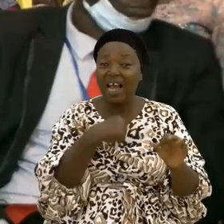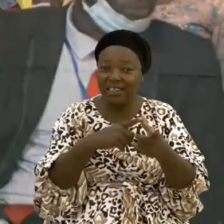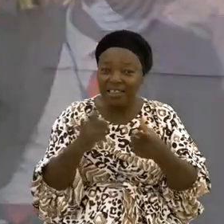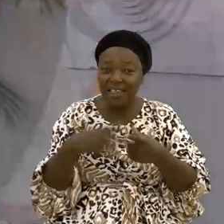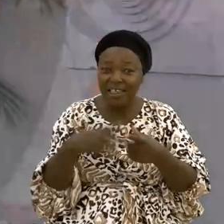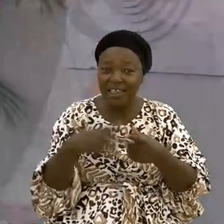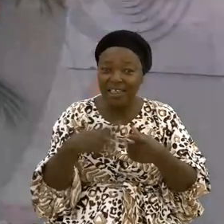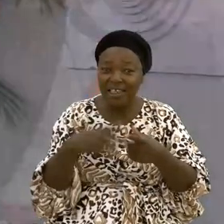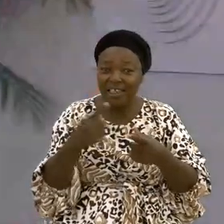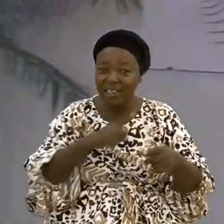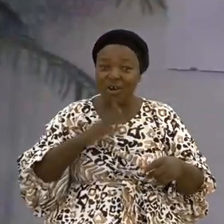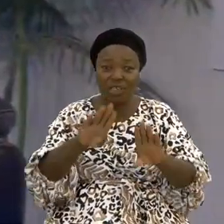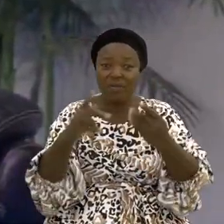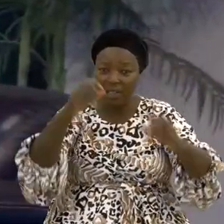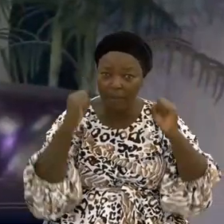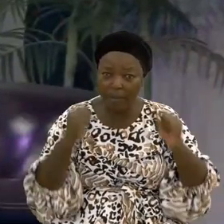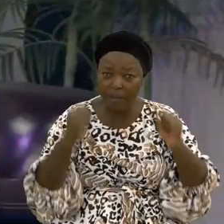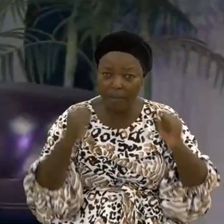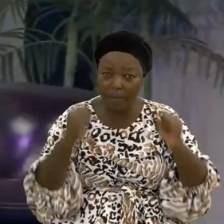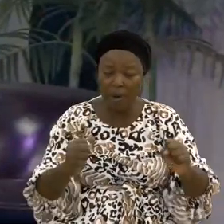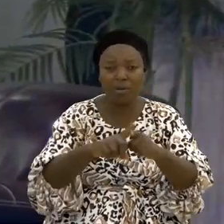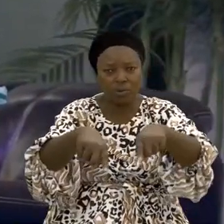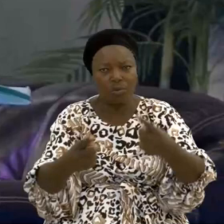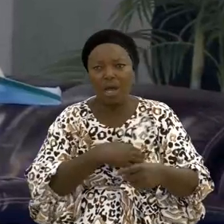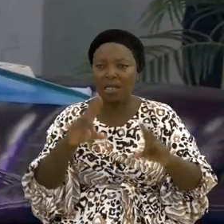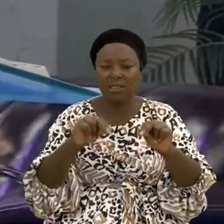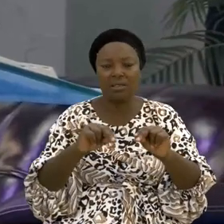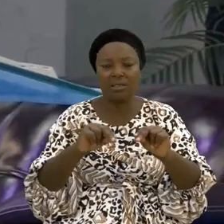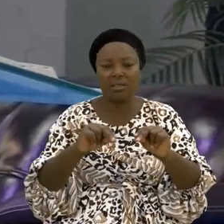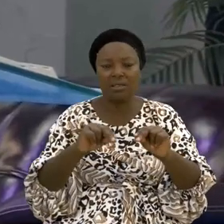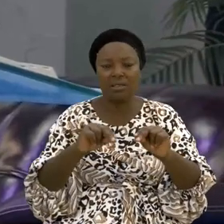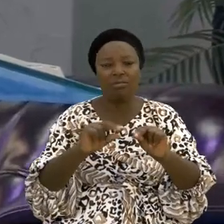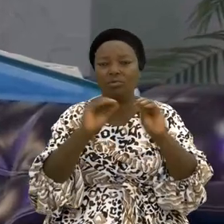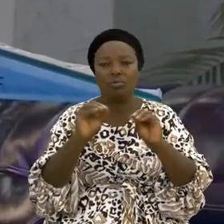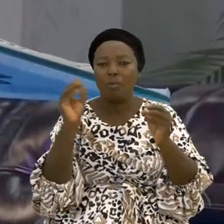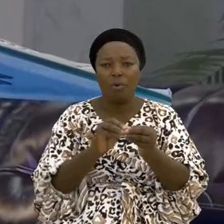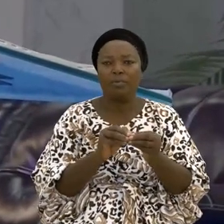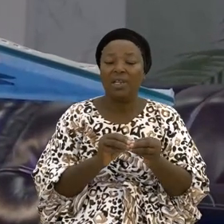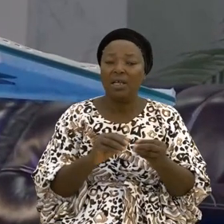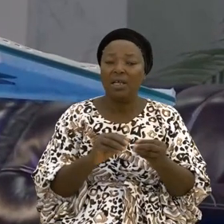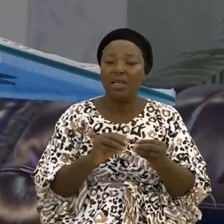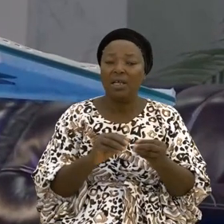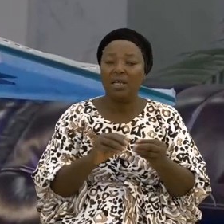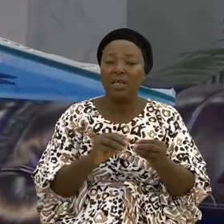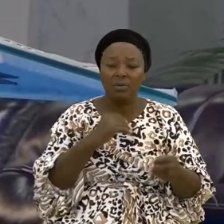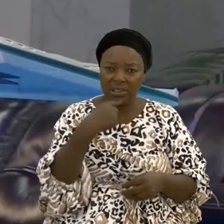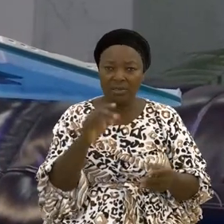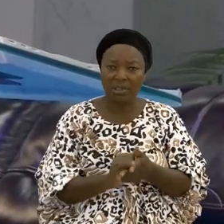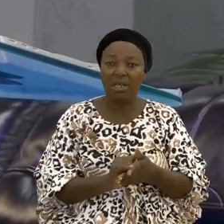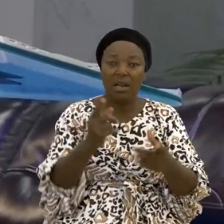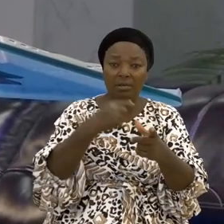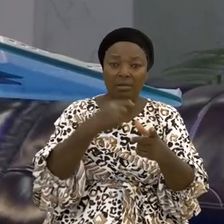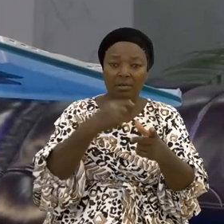Lord will give you the power to go and sin no more. He'll tell you, neither do I condemn